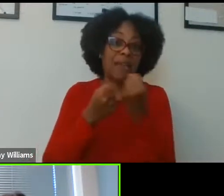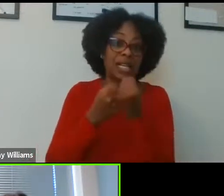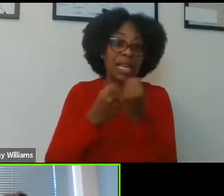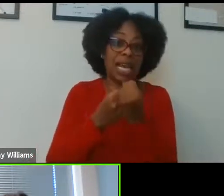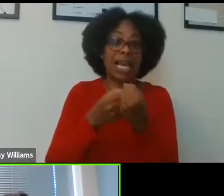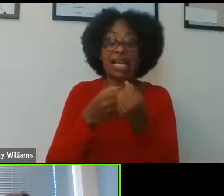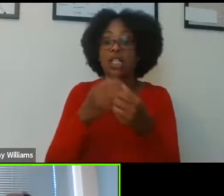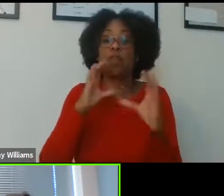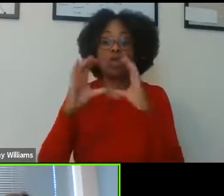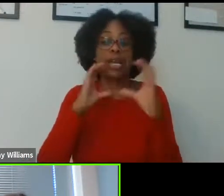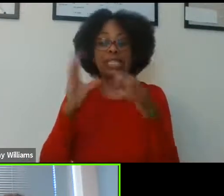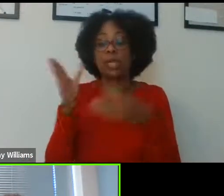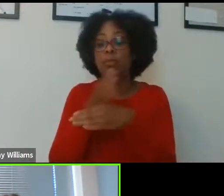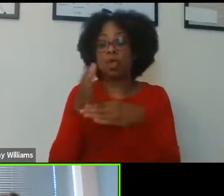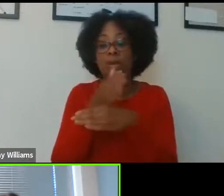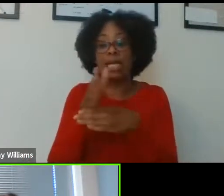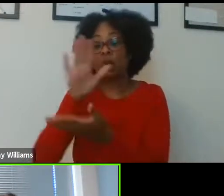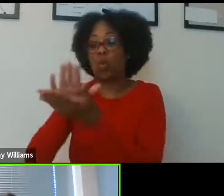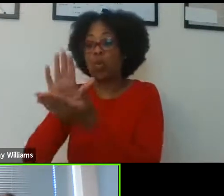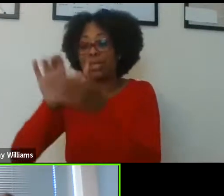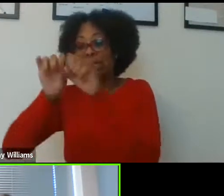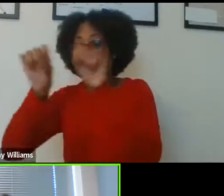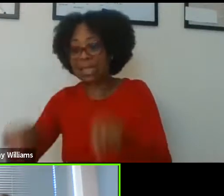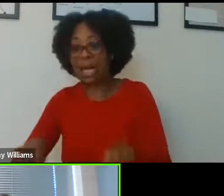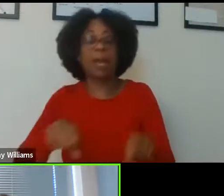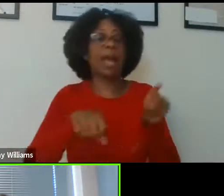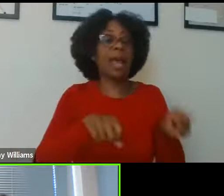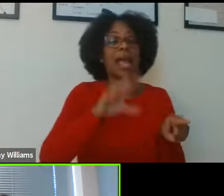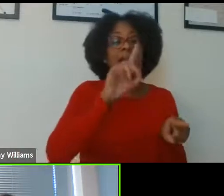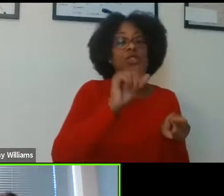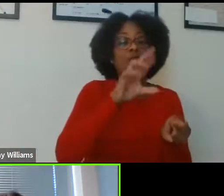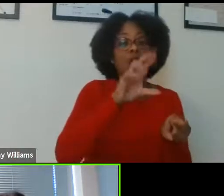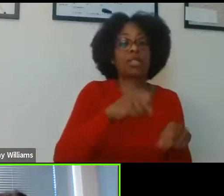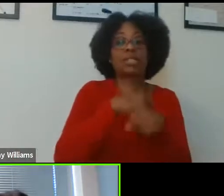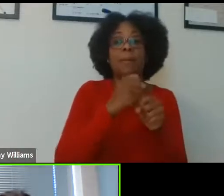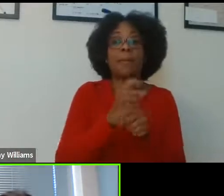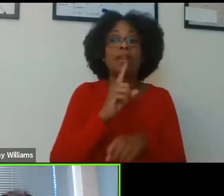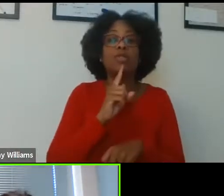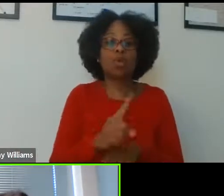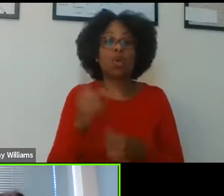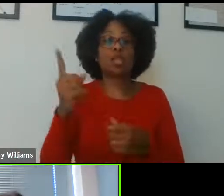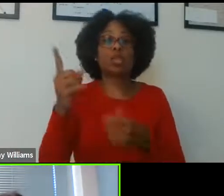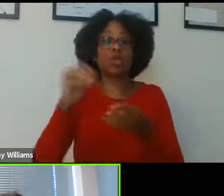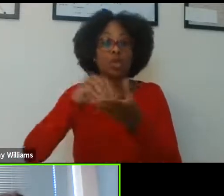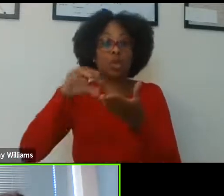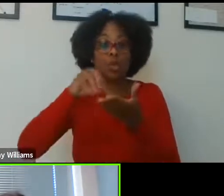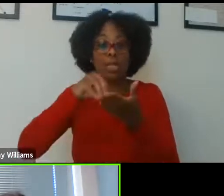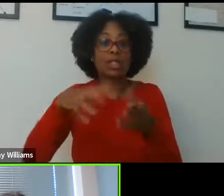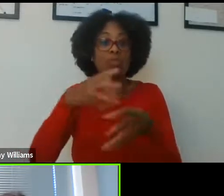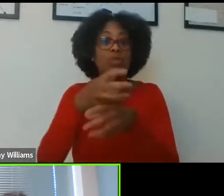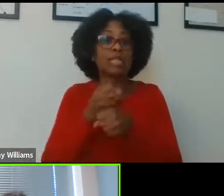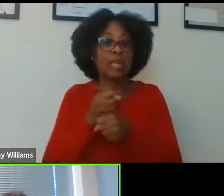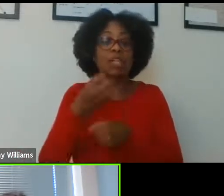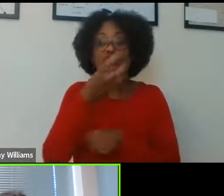the school system and DARS to make sure that students are receiving transition services. We